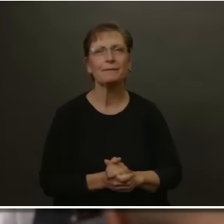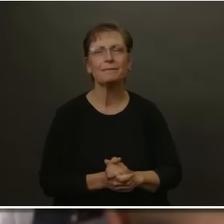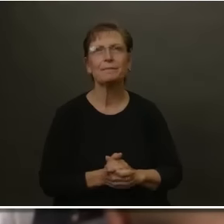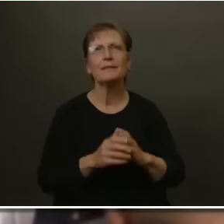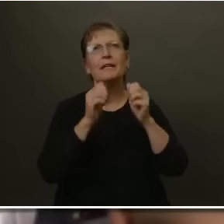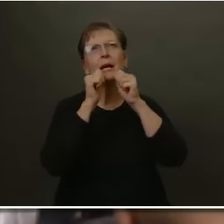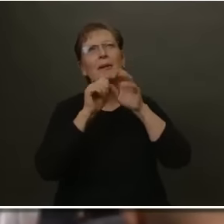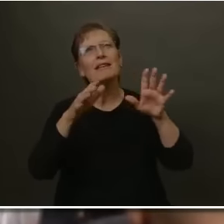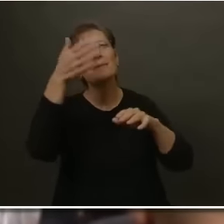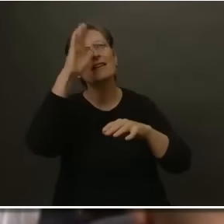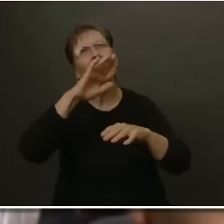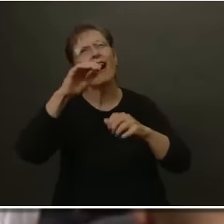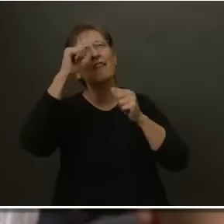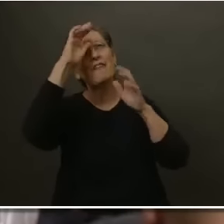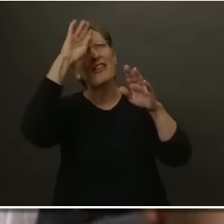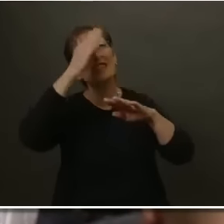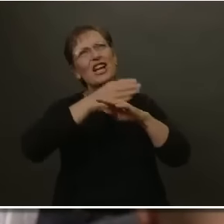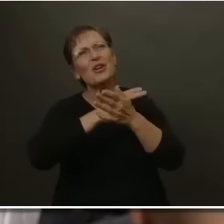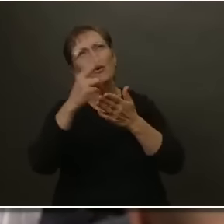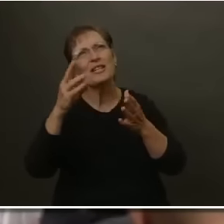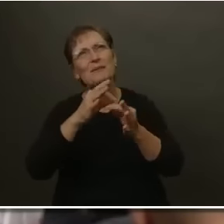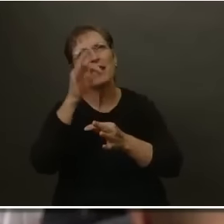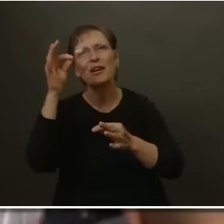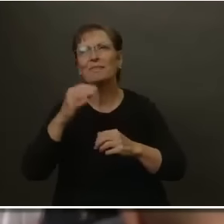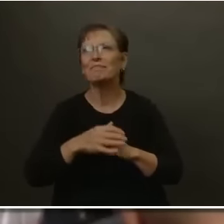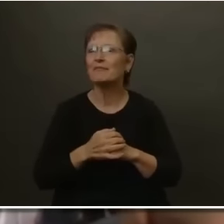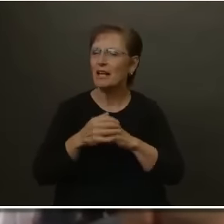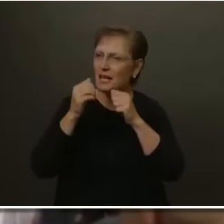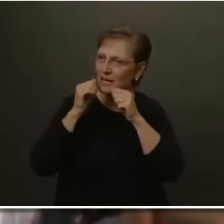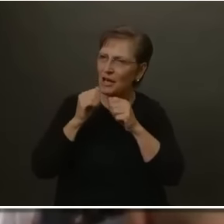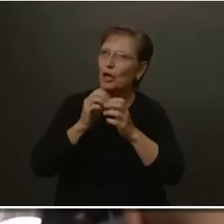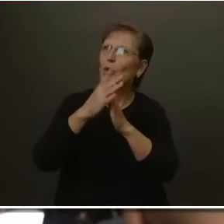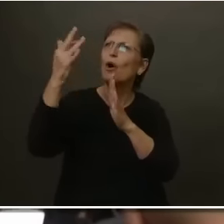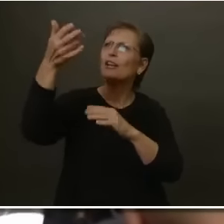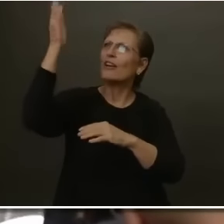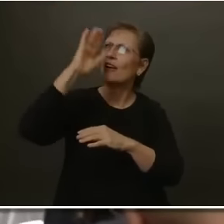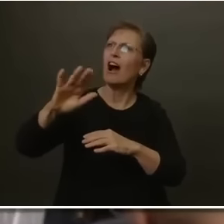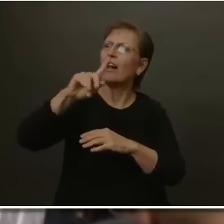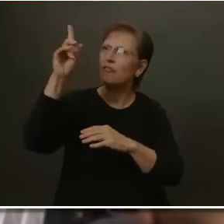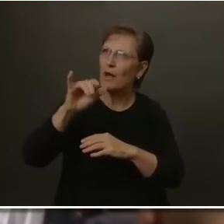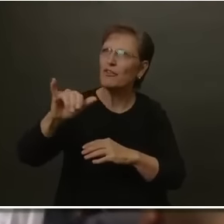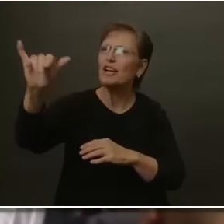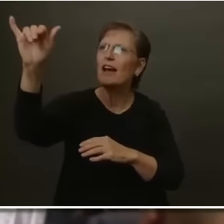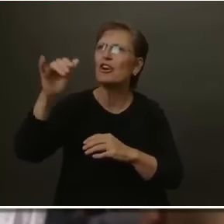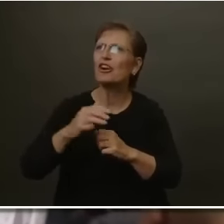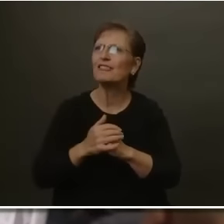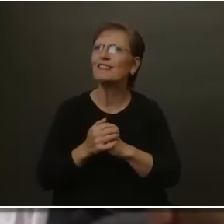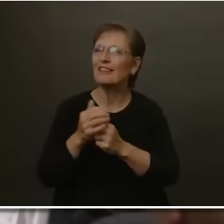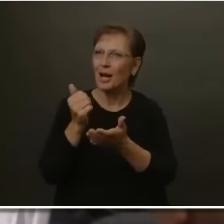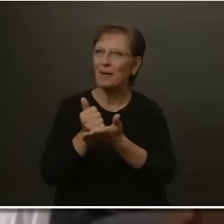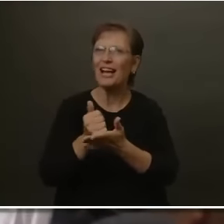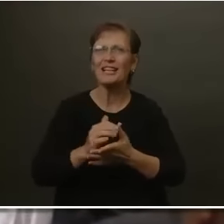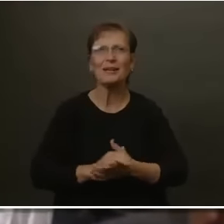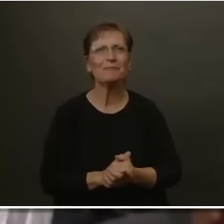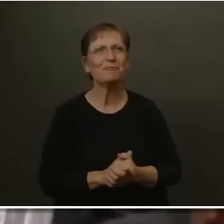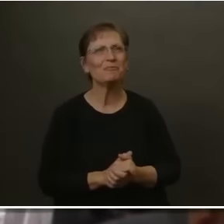Blessed be God, Father, Son, and Holy Spirit. Glory to God forever and ever.